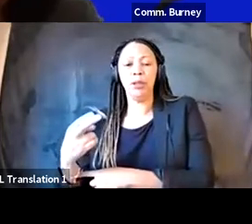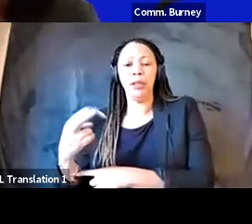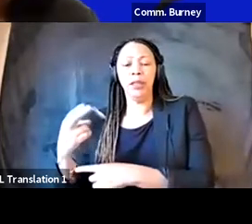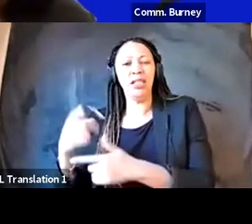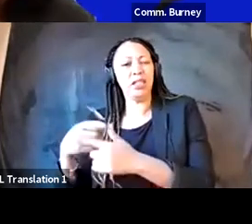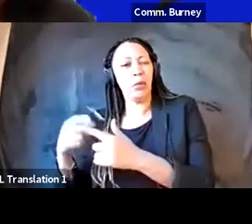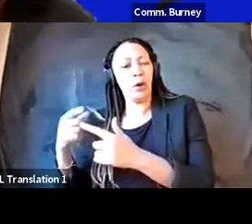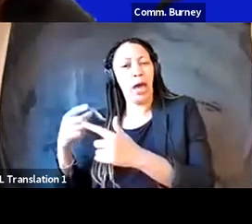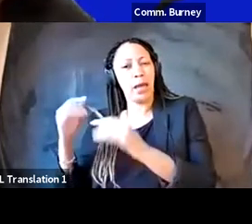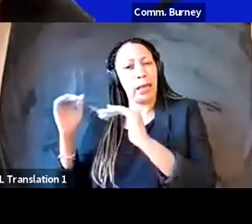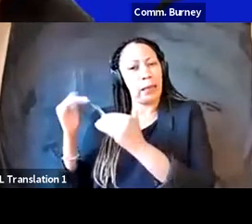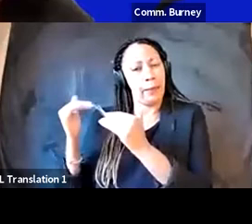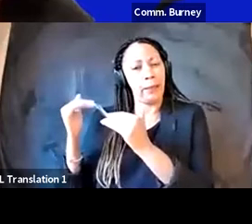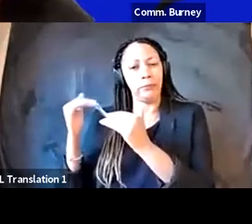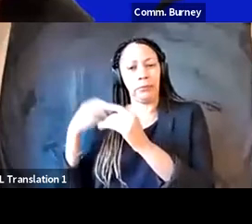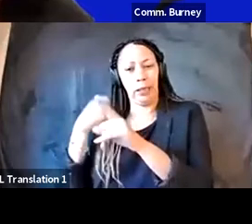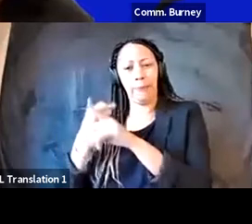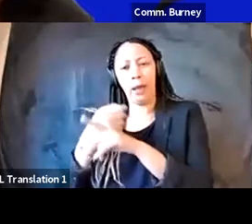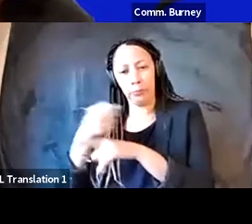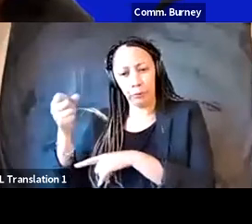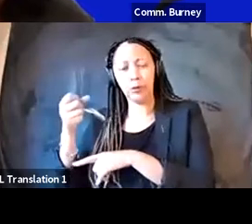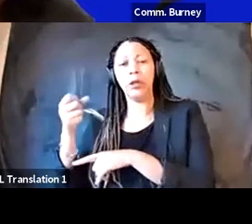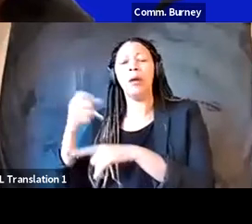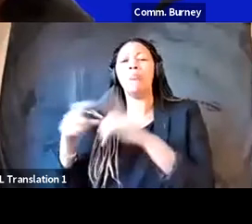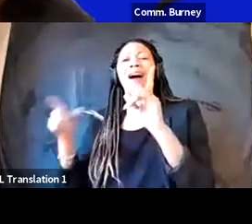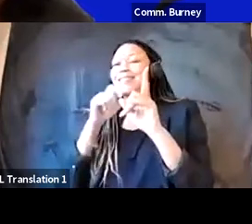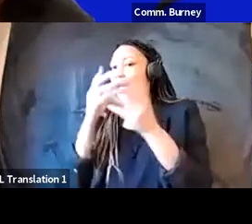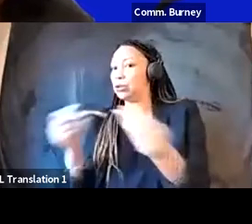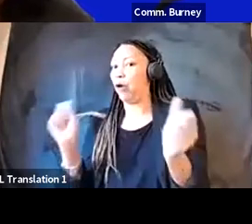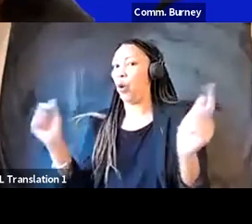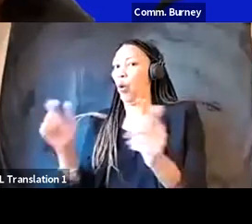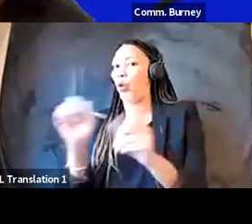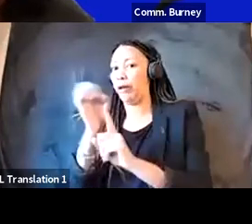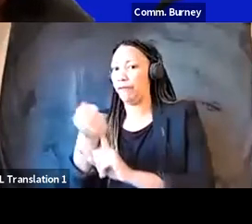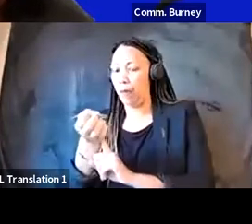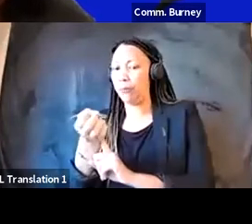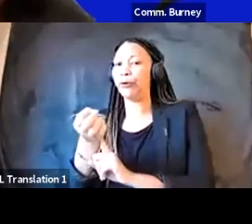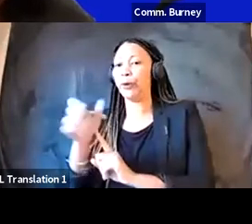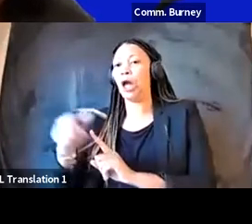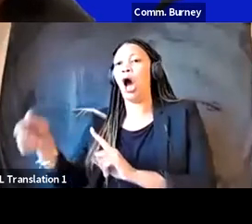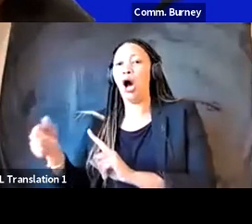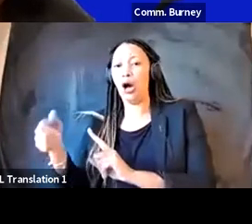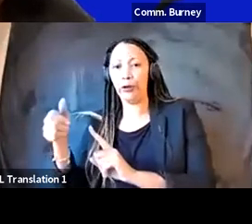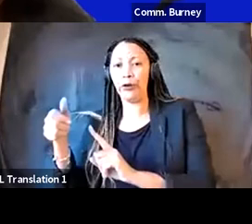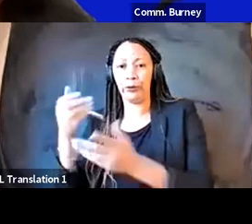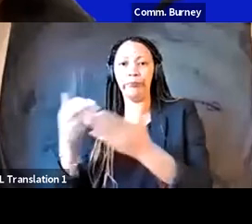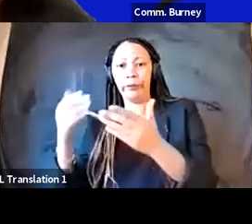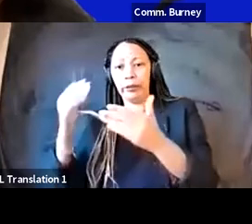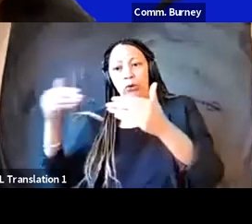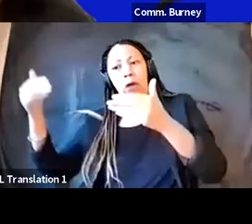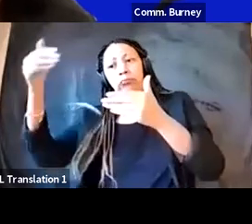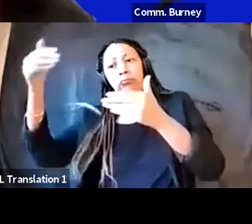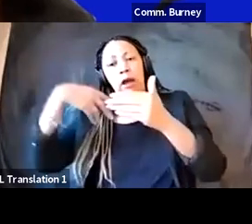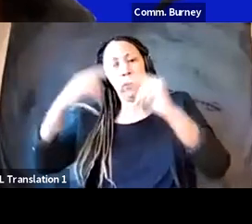limit the impact on displacement, but that will not solve all the environmental and out of scope of the size of the building, which are the